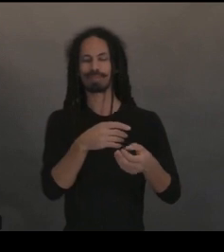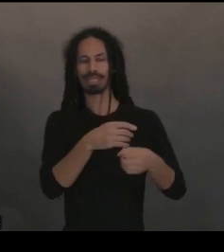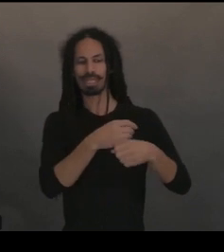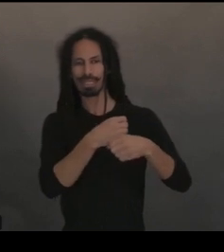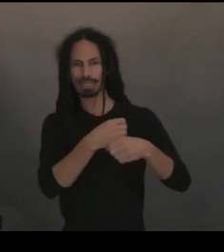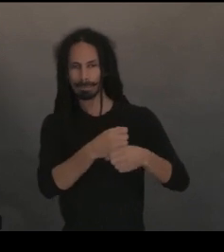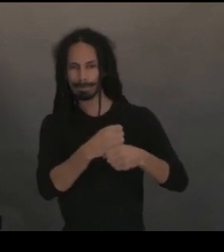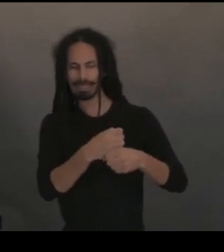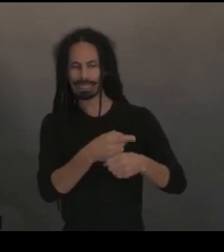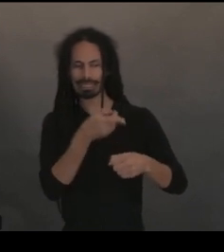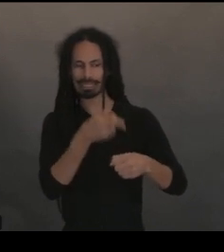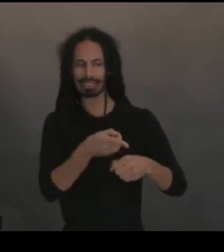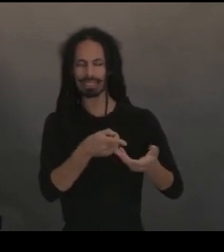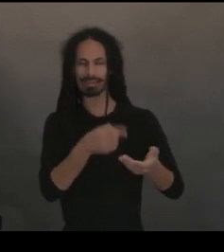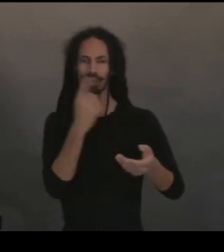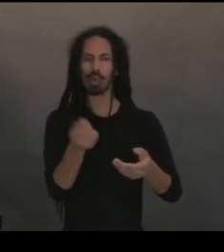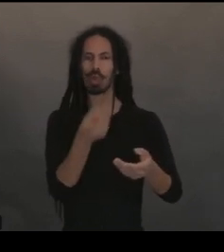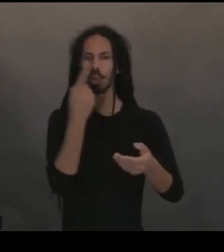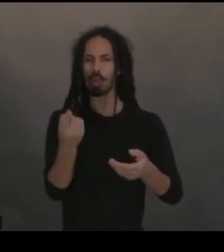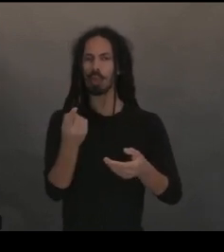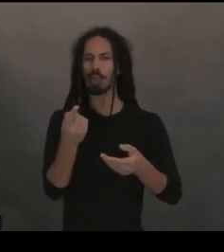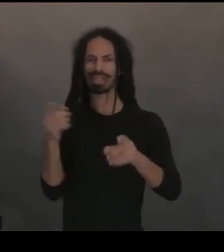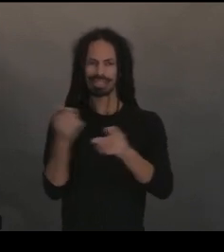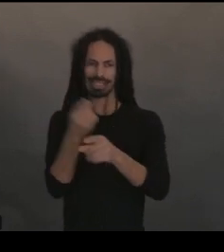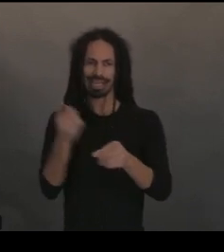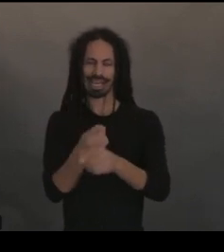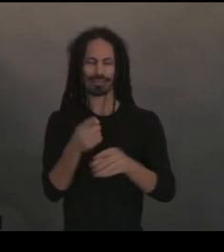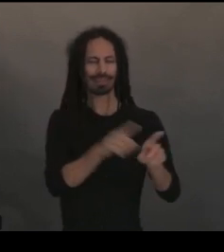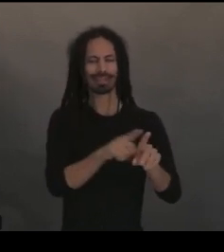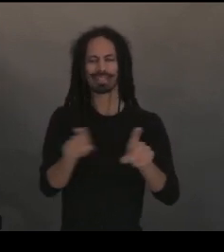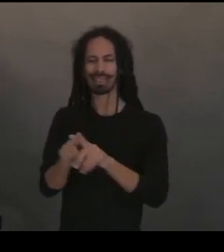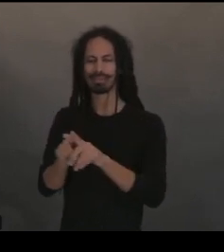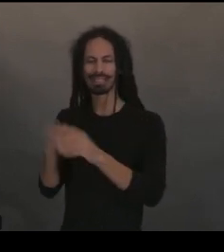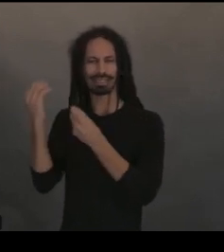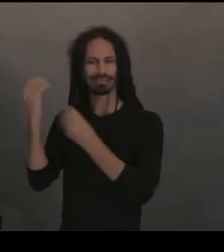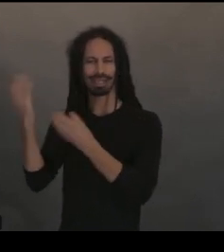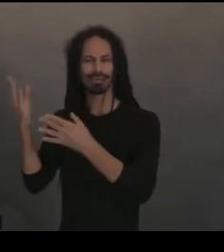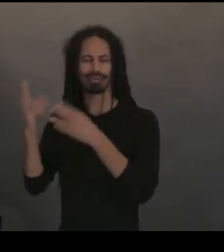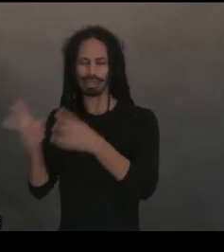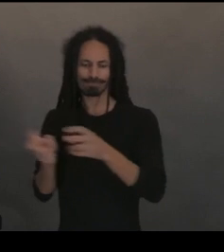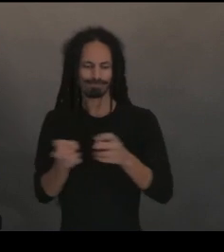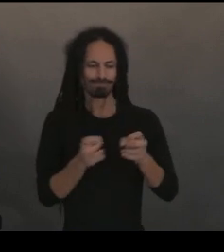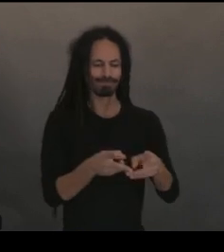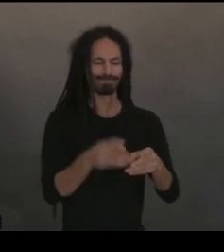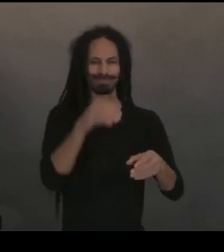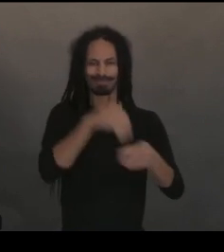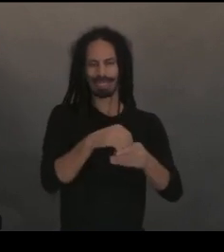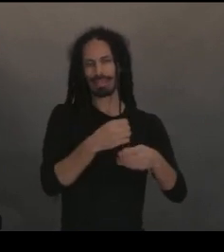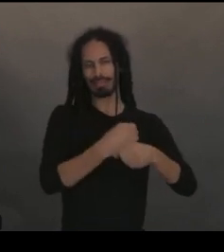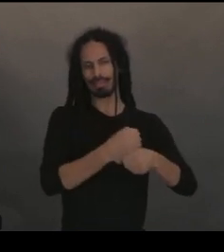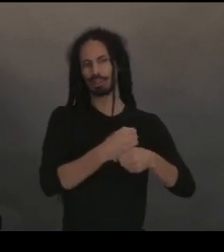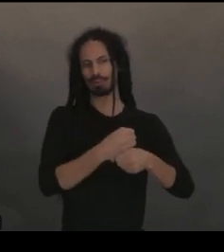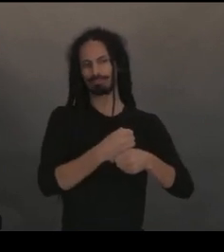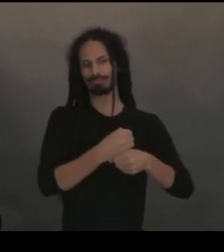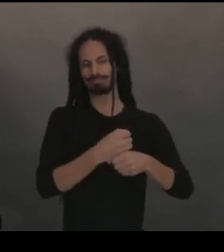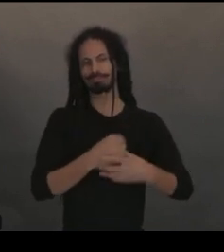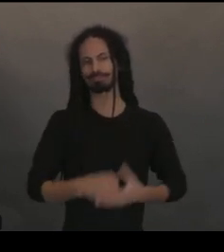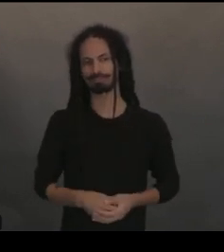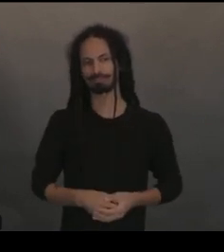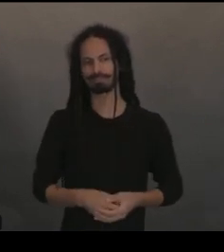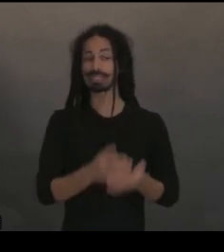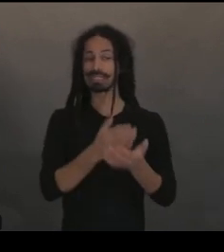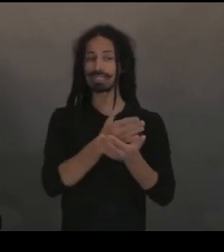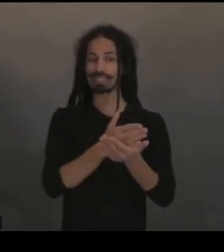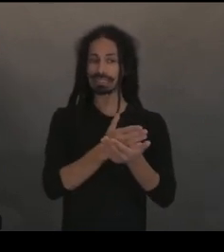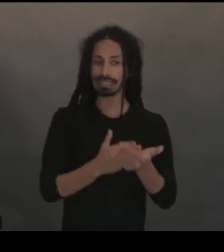accurate as the information you input or that it's able to identify. Some citation and reference generators may